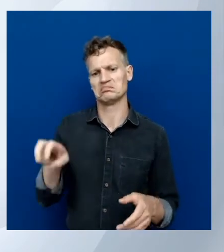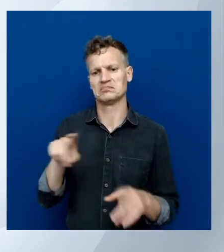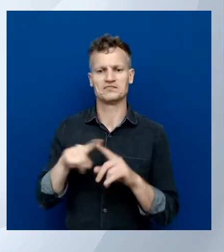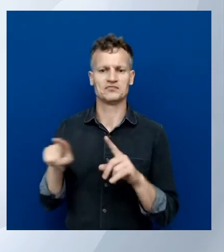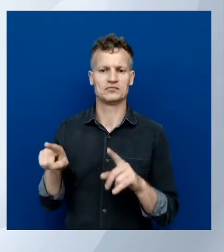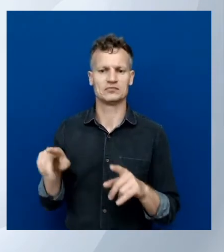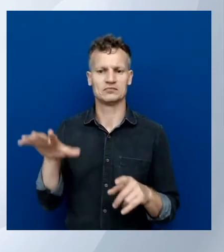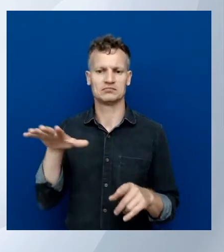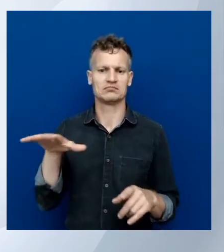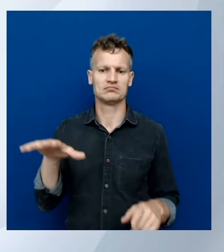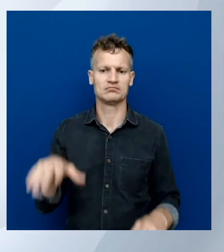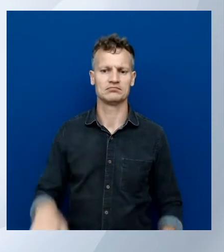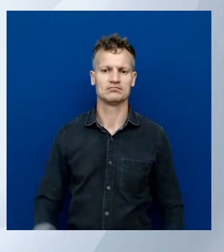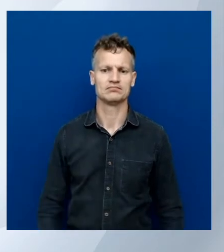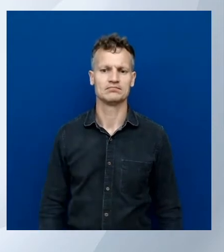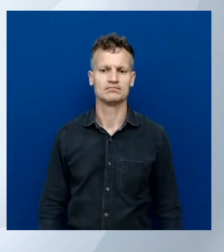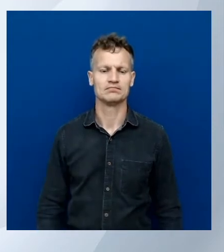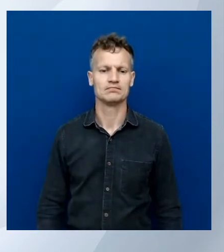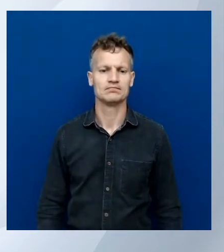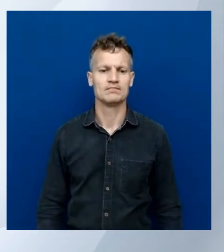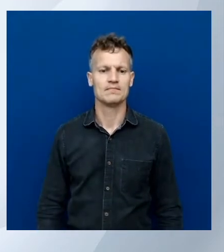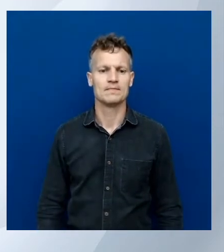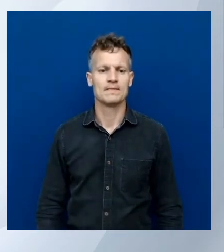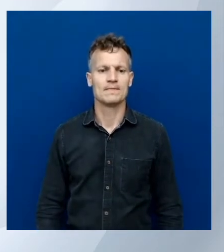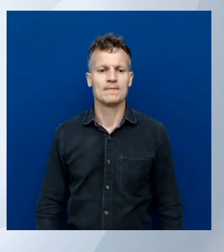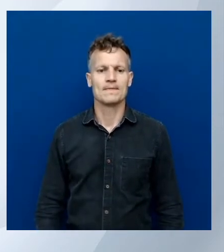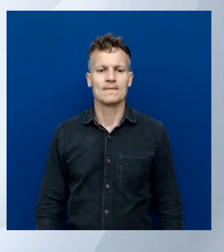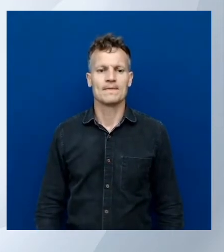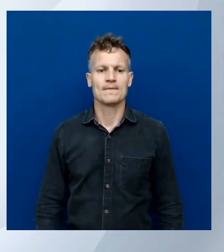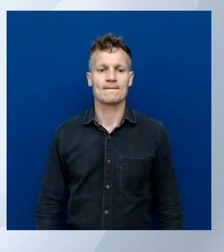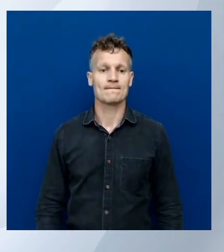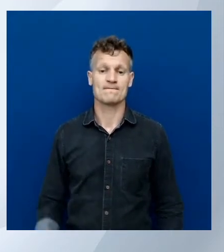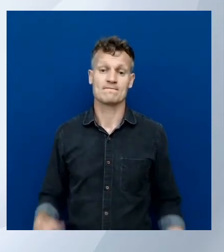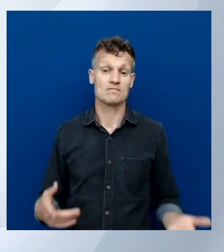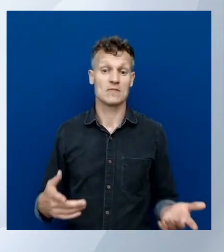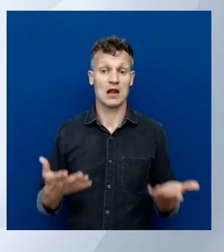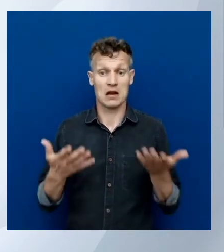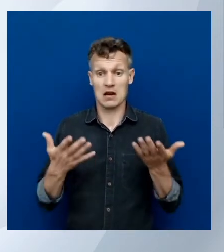that again, it's an almost empty cluster.